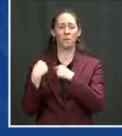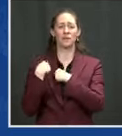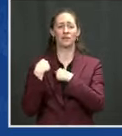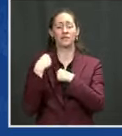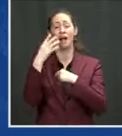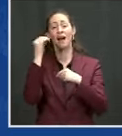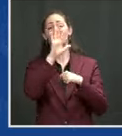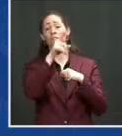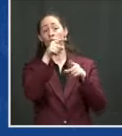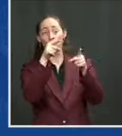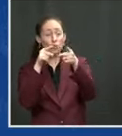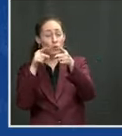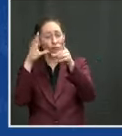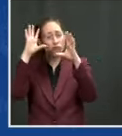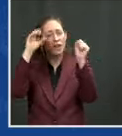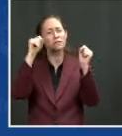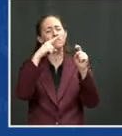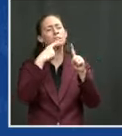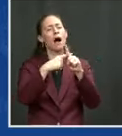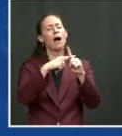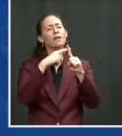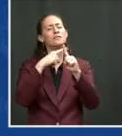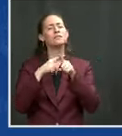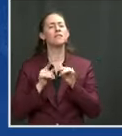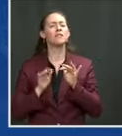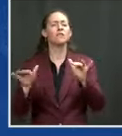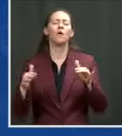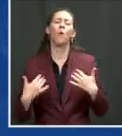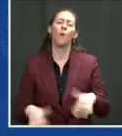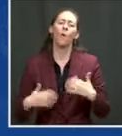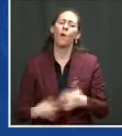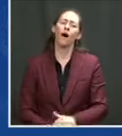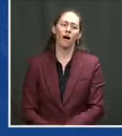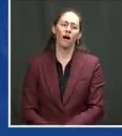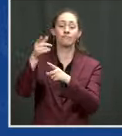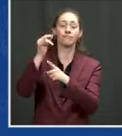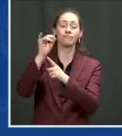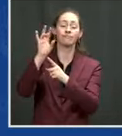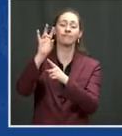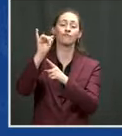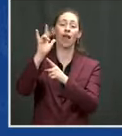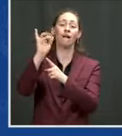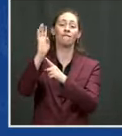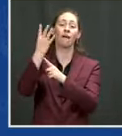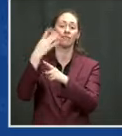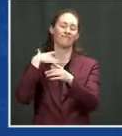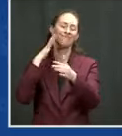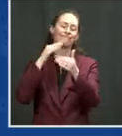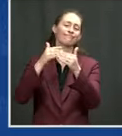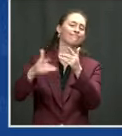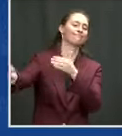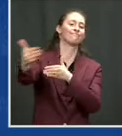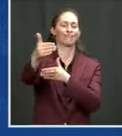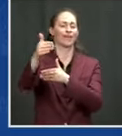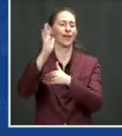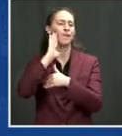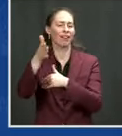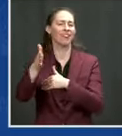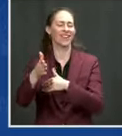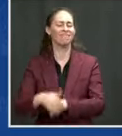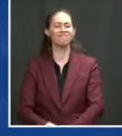American vaccinated is making a difference. And we are effective one. We're going to hit all of our targets.